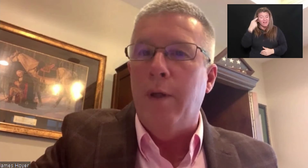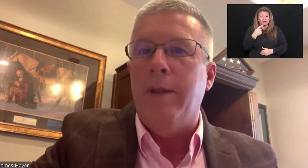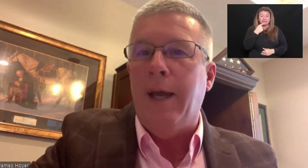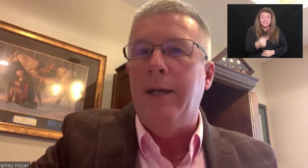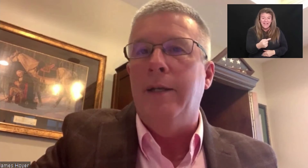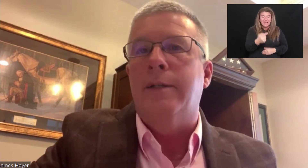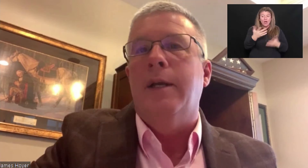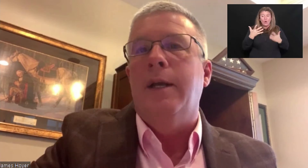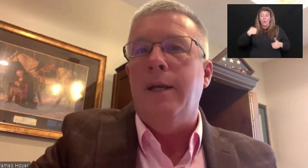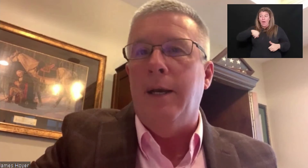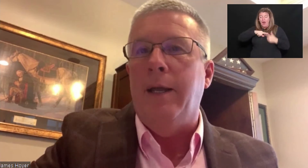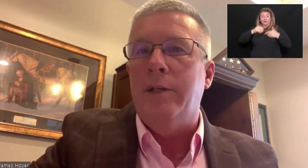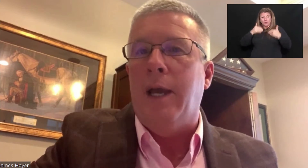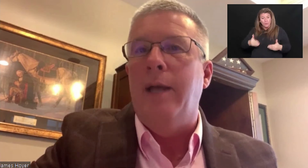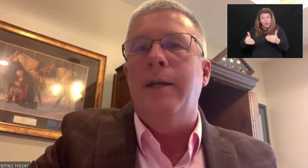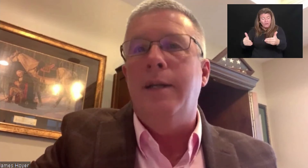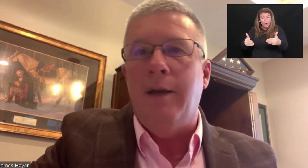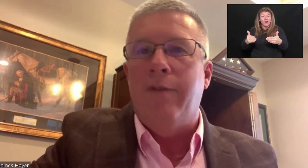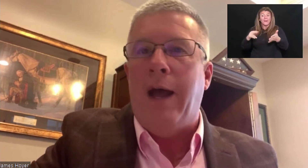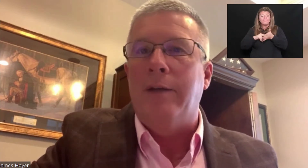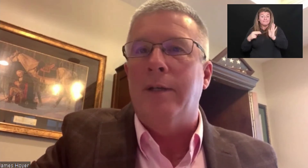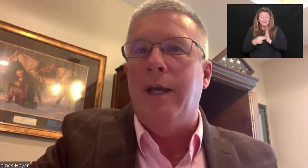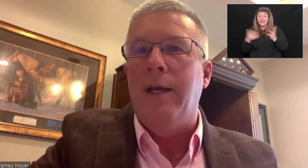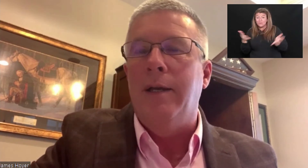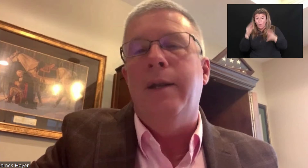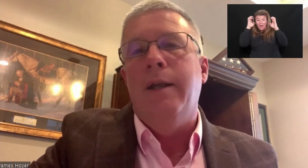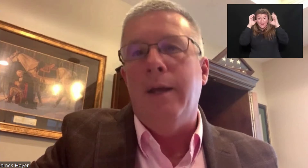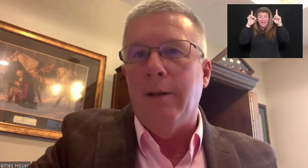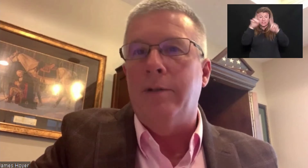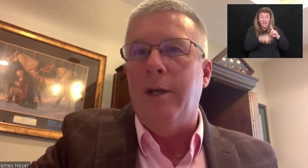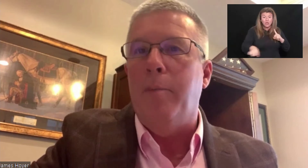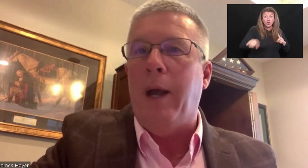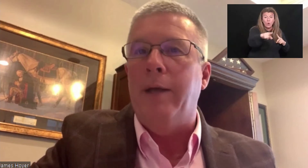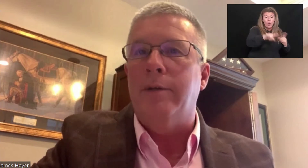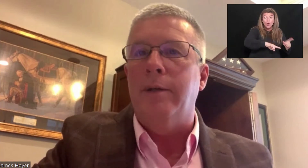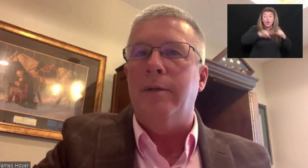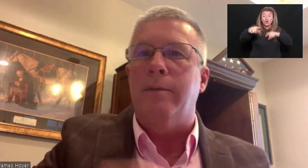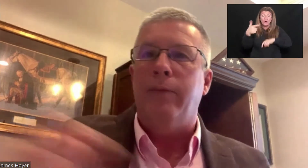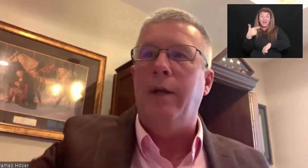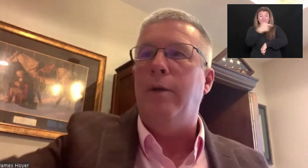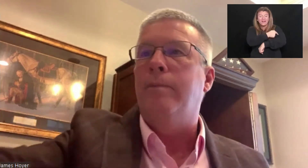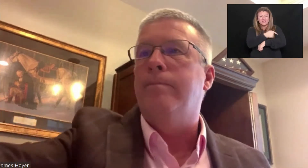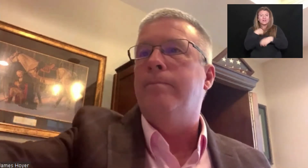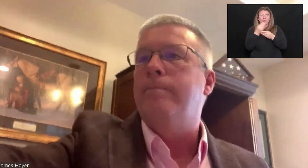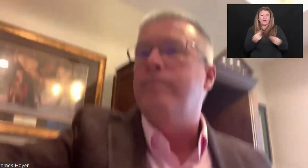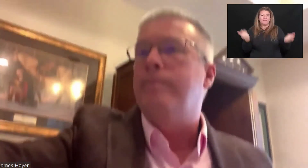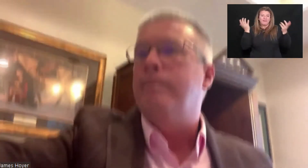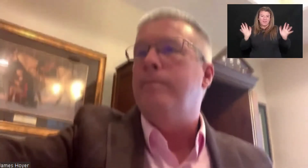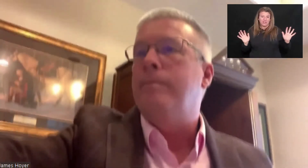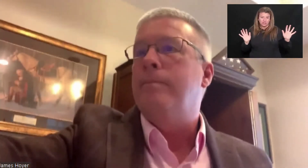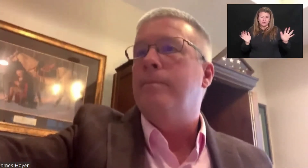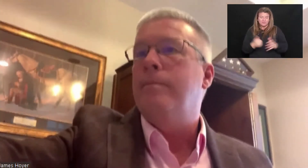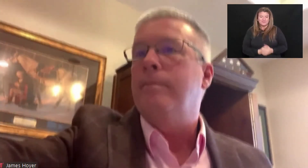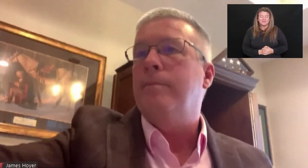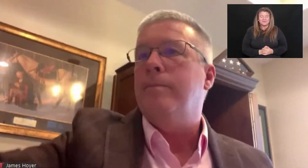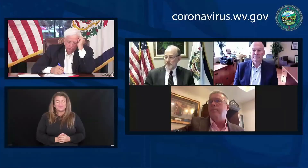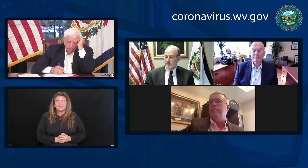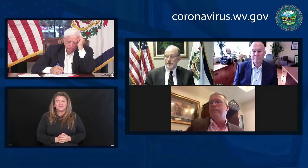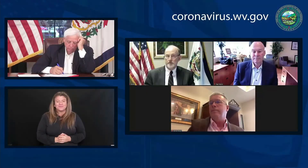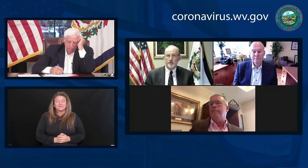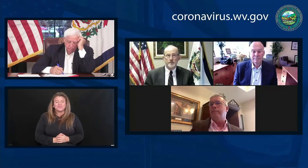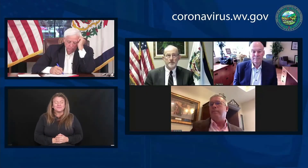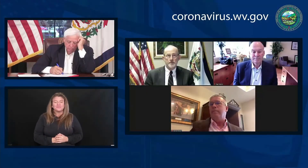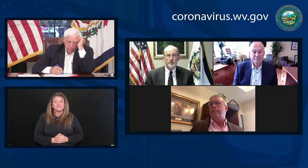forward with, and that is get educated, get vaccinated, and let's get past this. Thank you. All right, thank you,